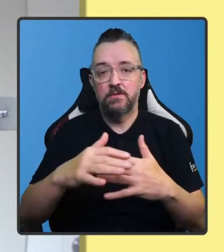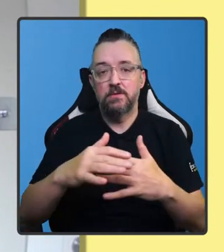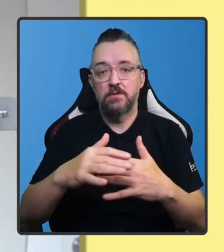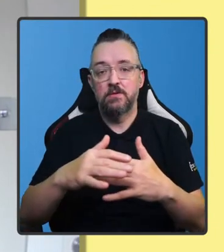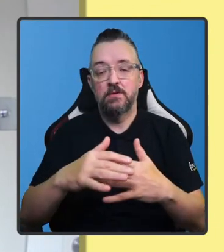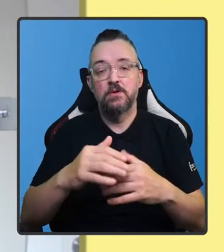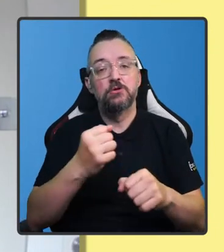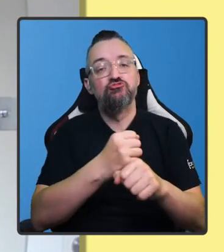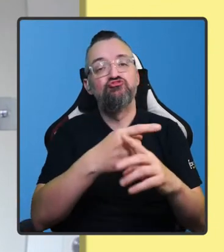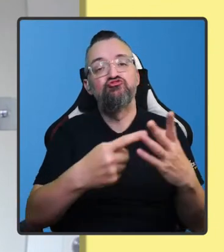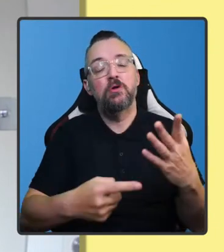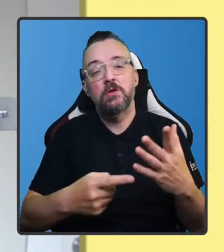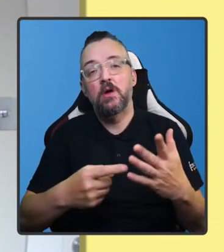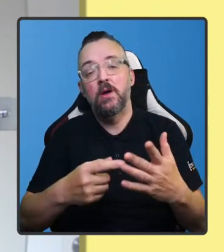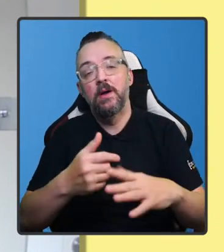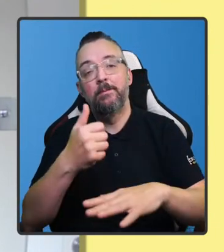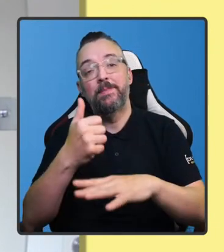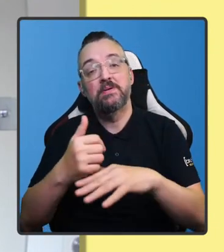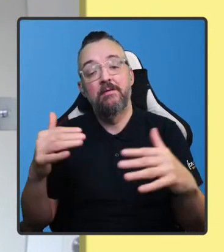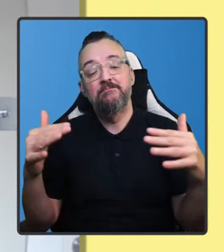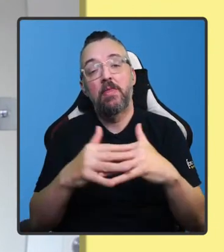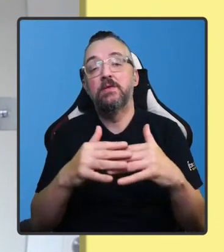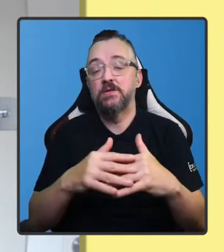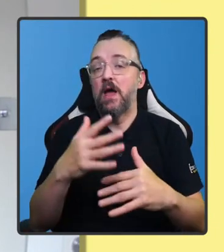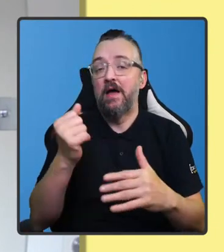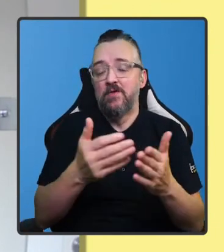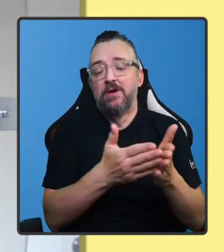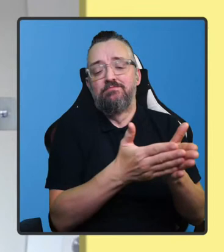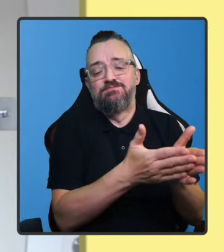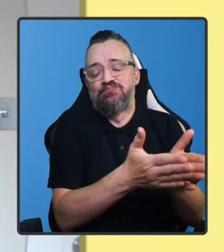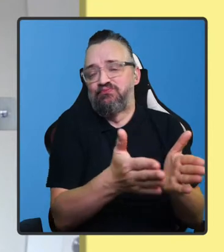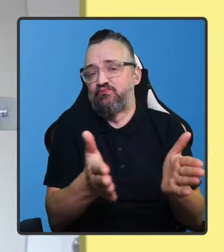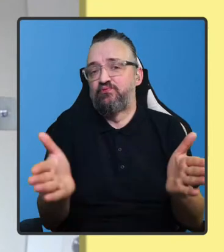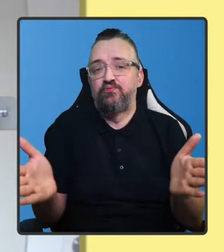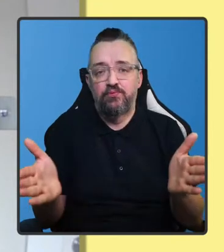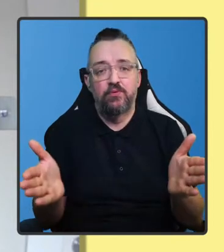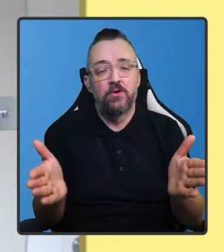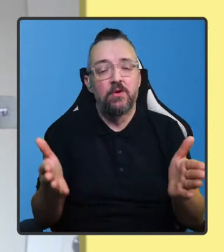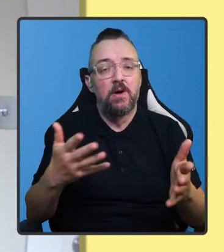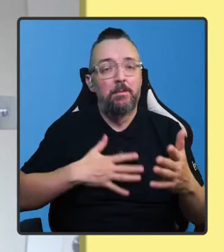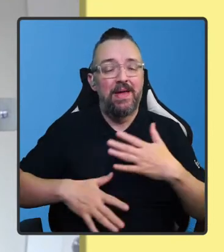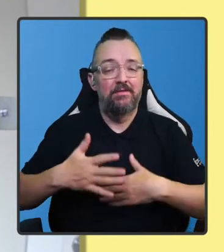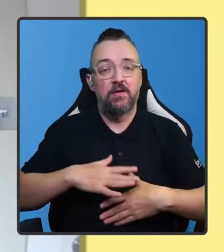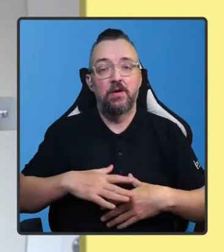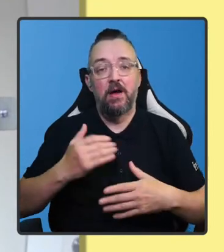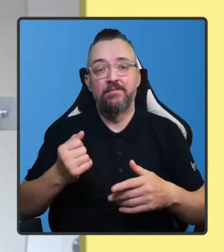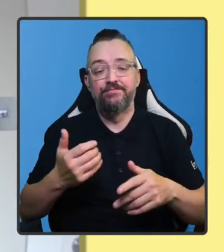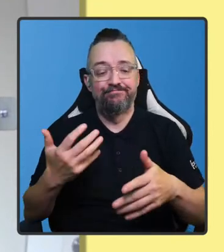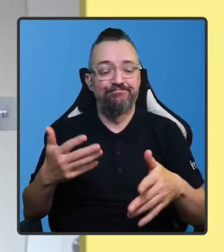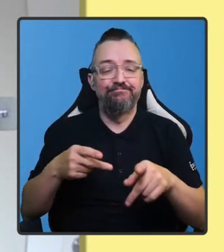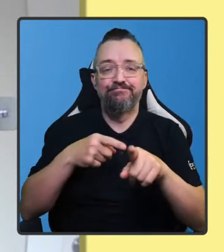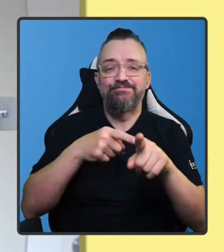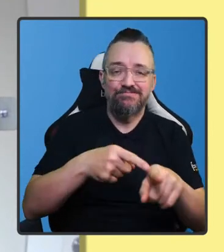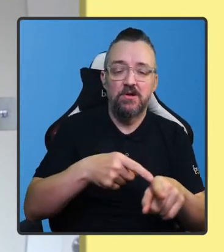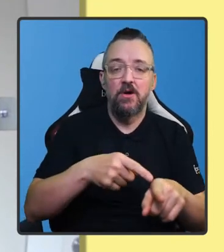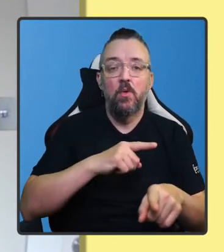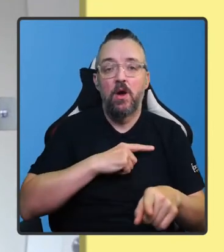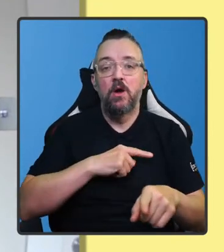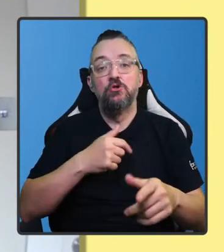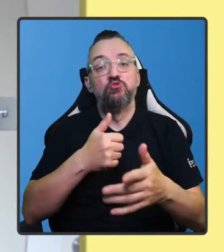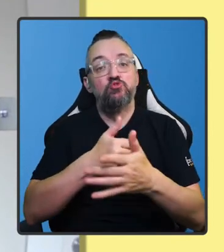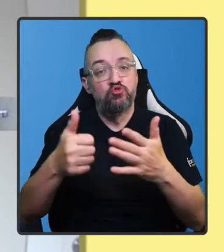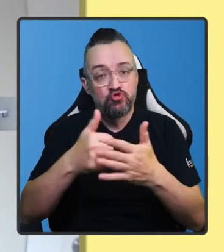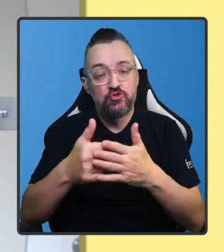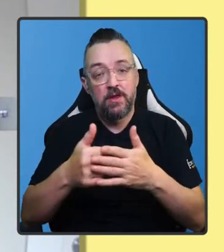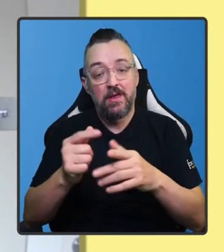Gender-based violence encompasses a whole spectrum of behaviour which has a heavily gendered aspect, as it is most often perpetuated